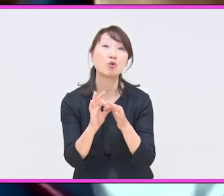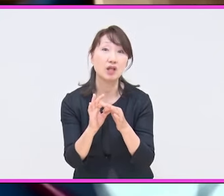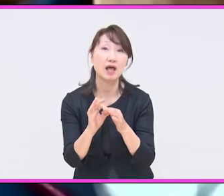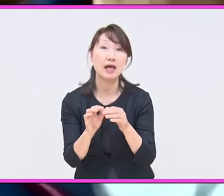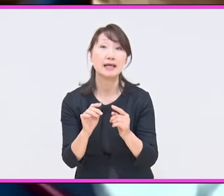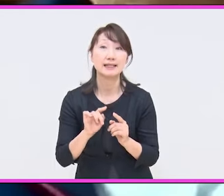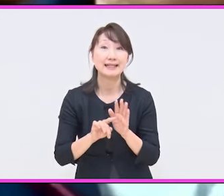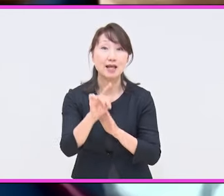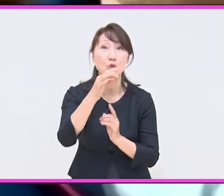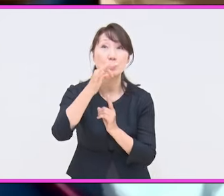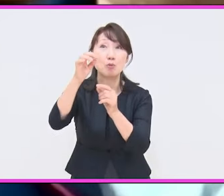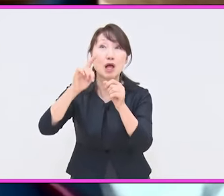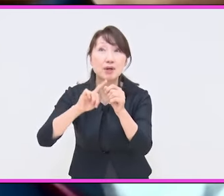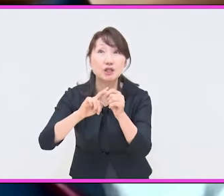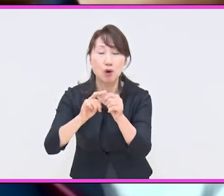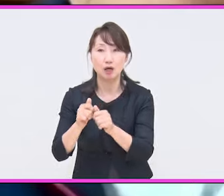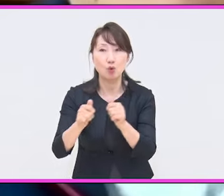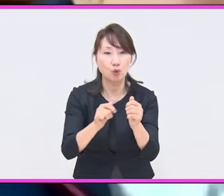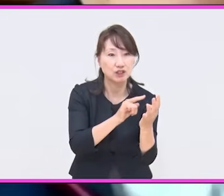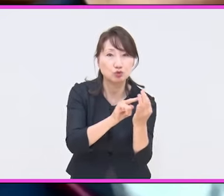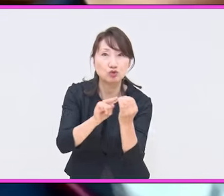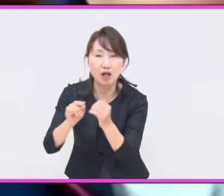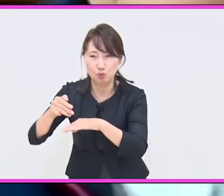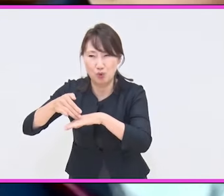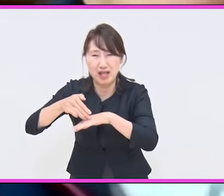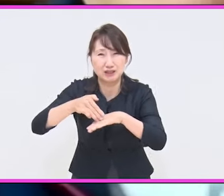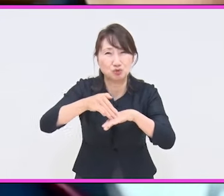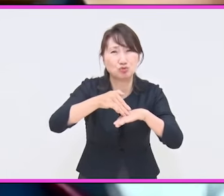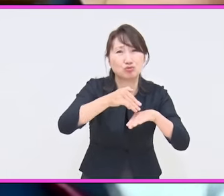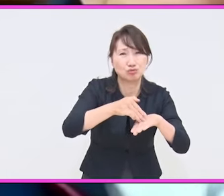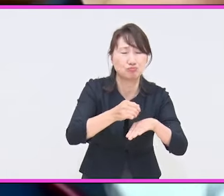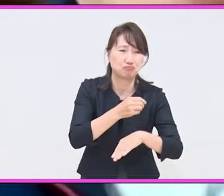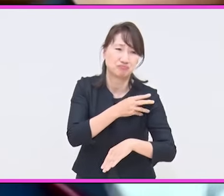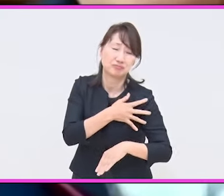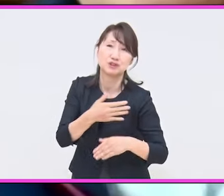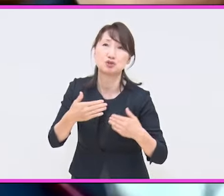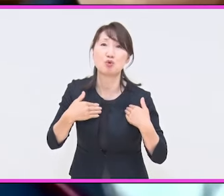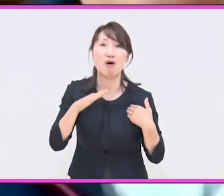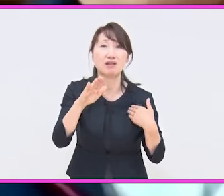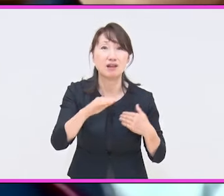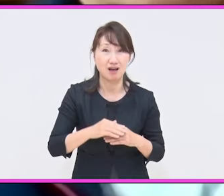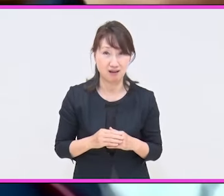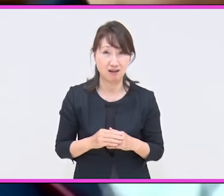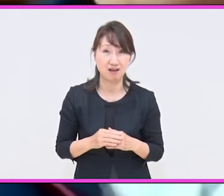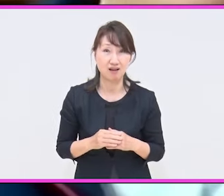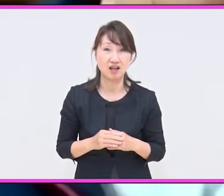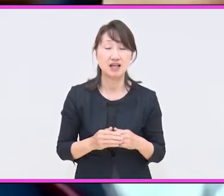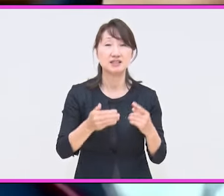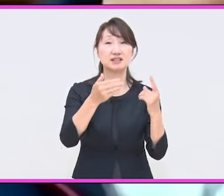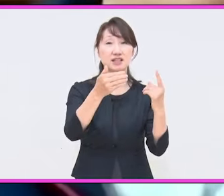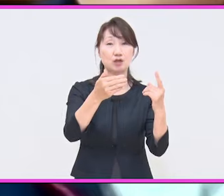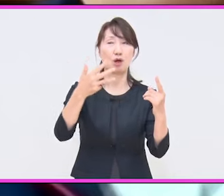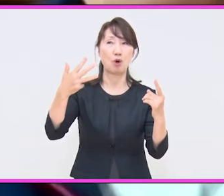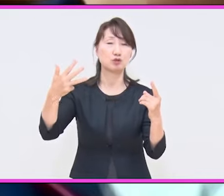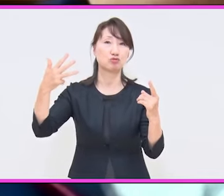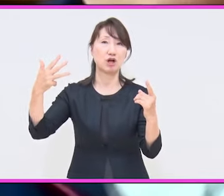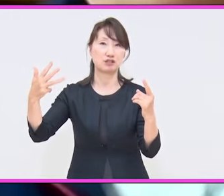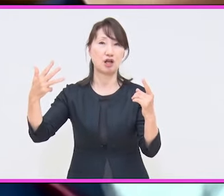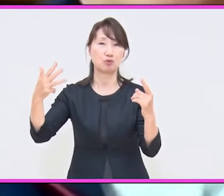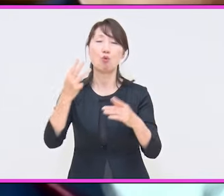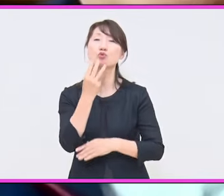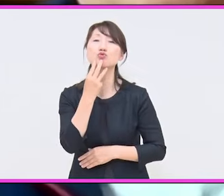have to do 3 or 4 sports.In order to be selected. And that continued, I think, right through to